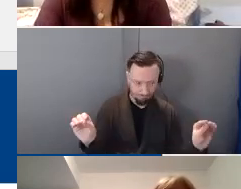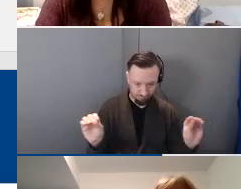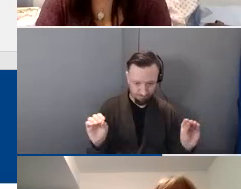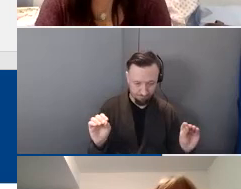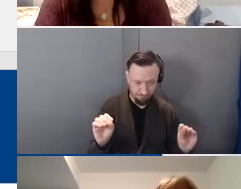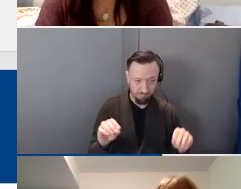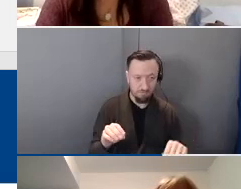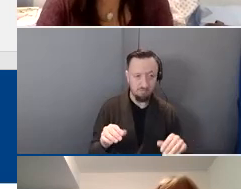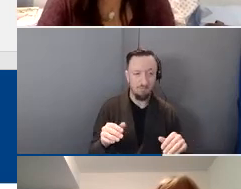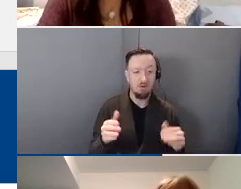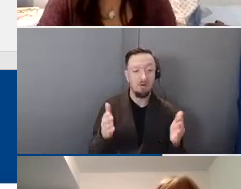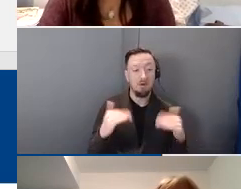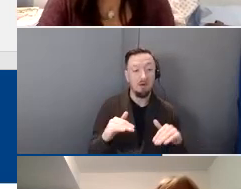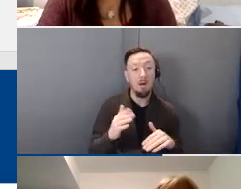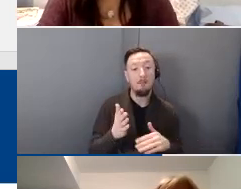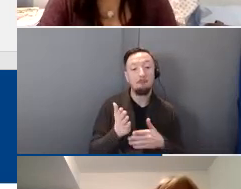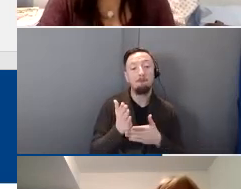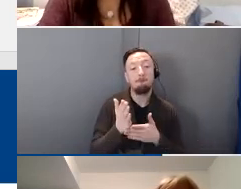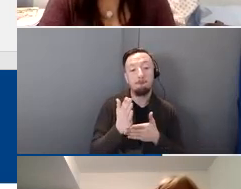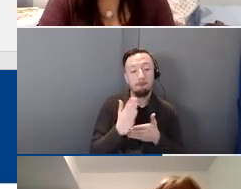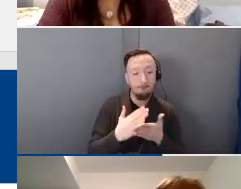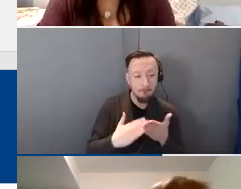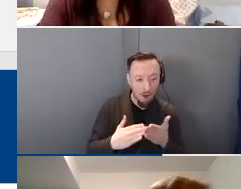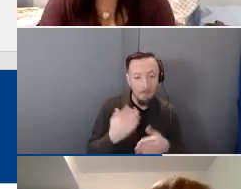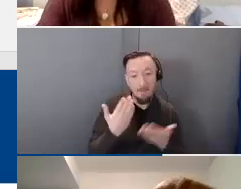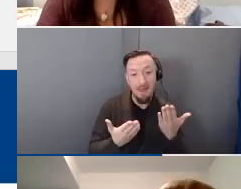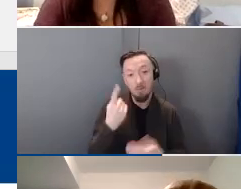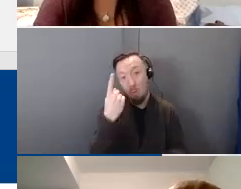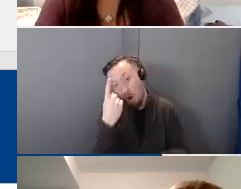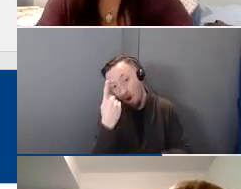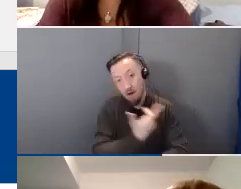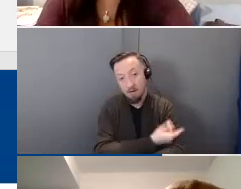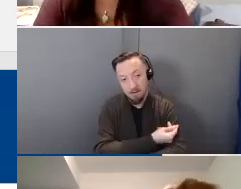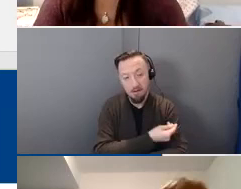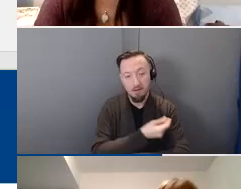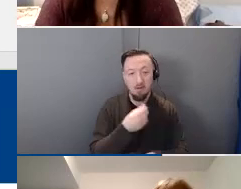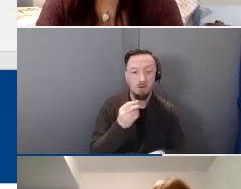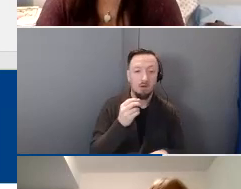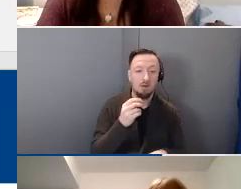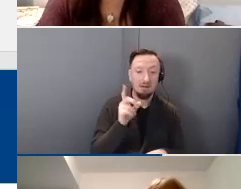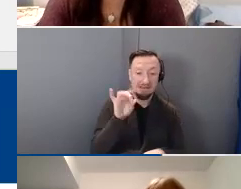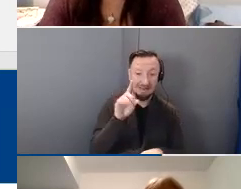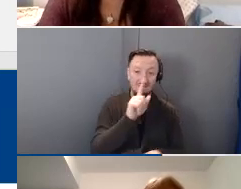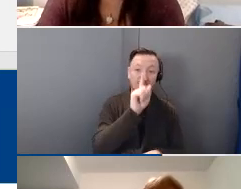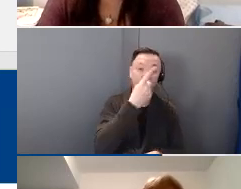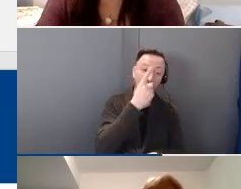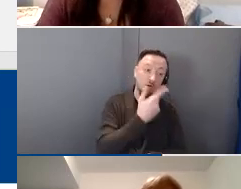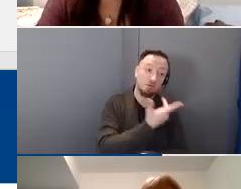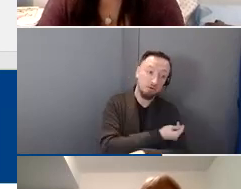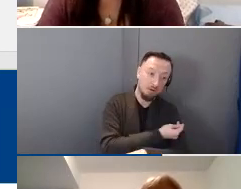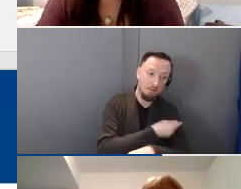use. If they're partially vaccinated, meaning they have received their first